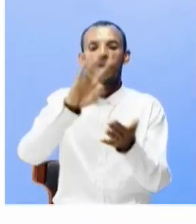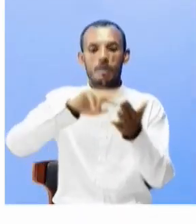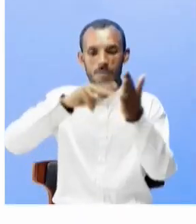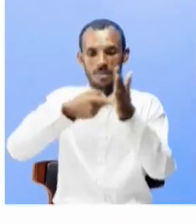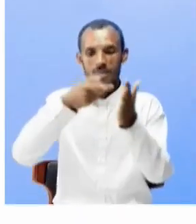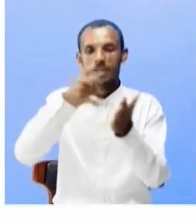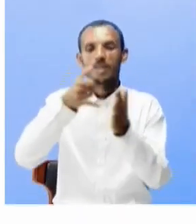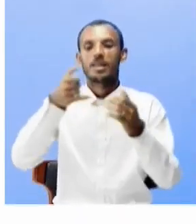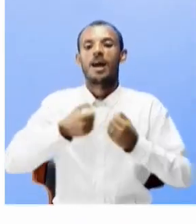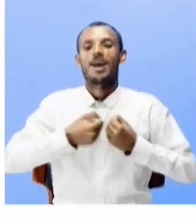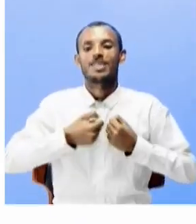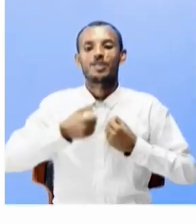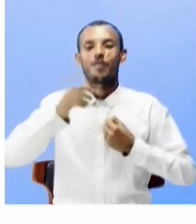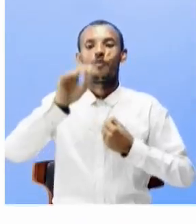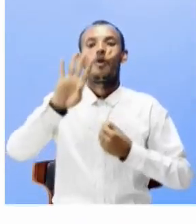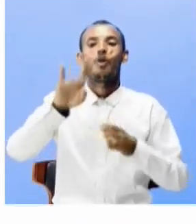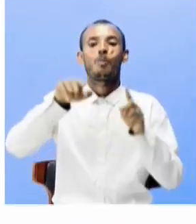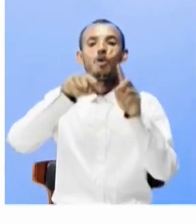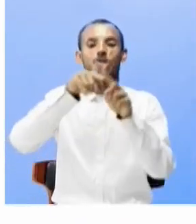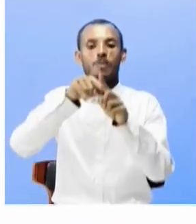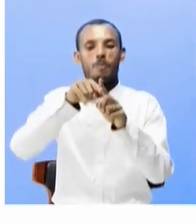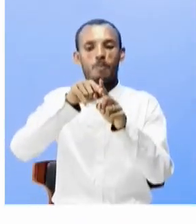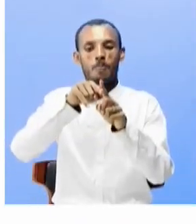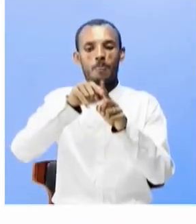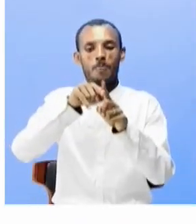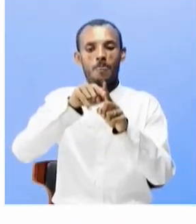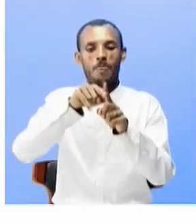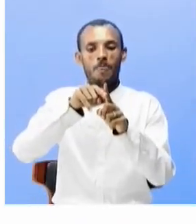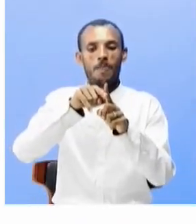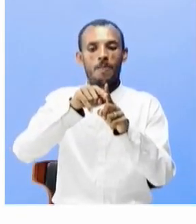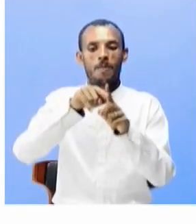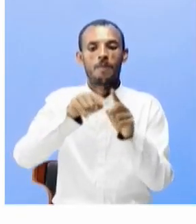has 4 positives.